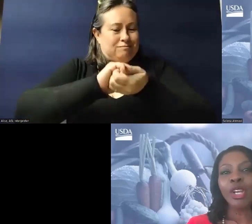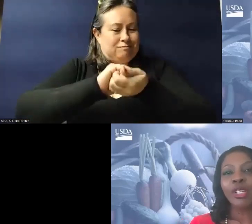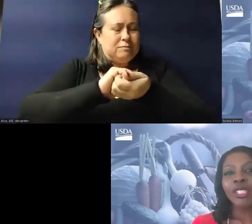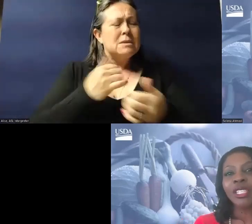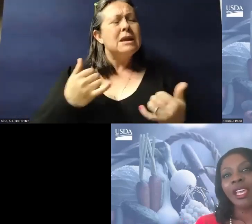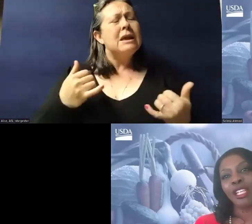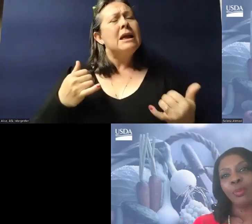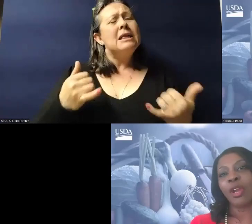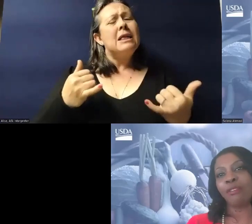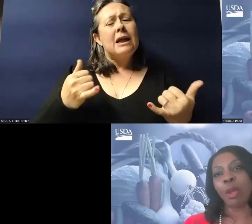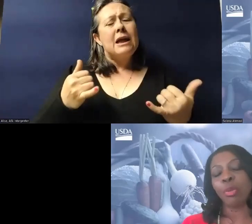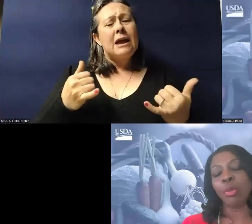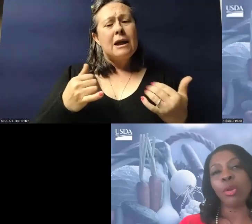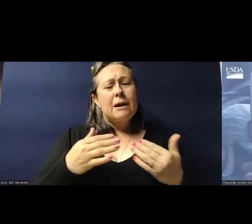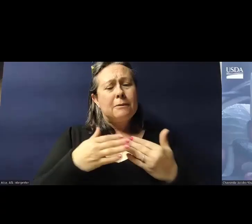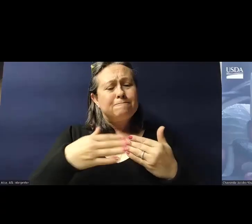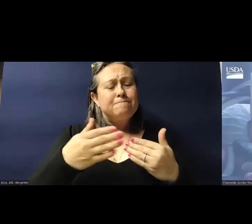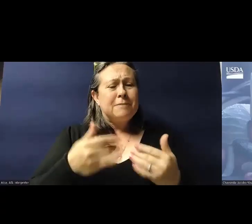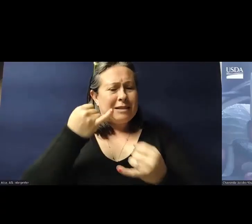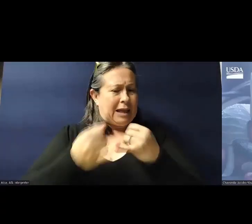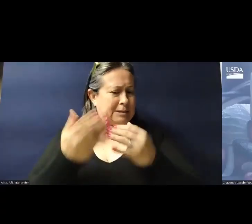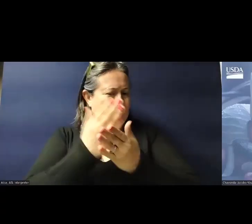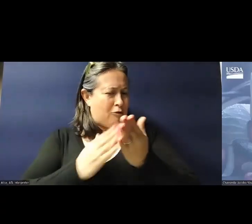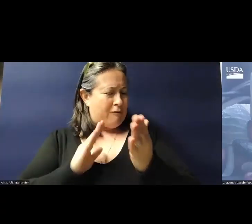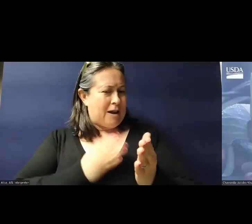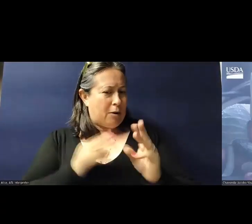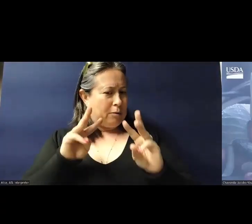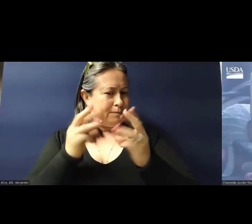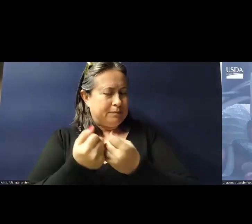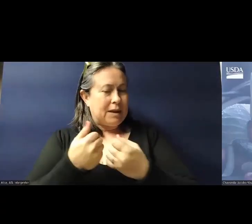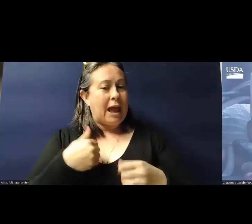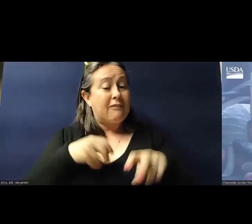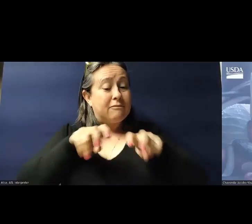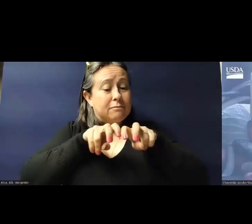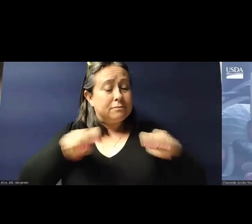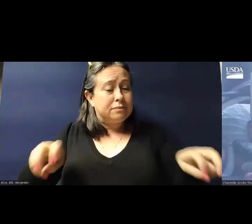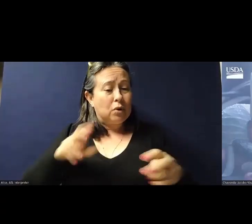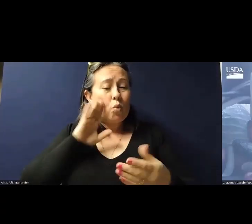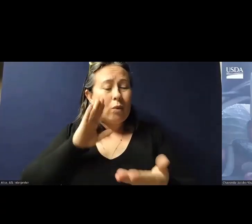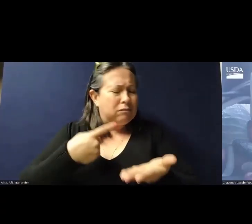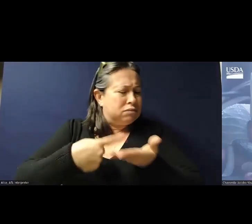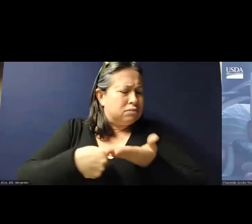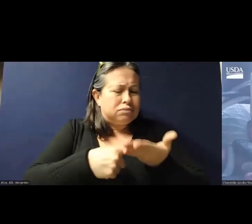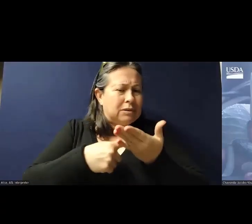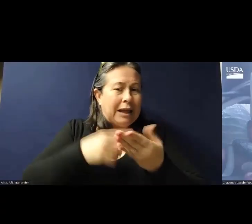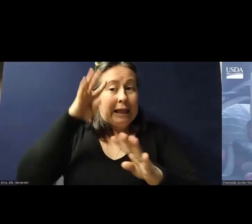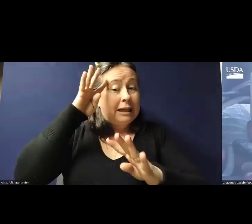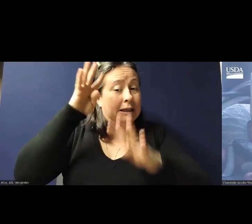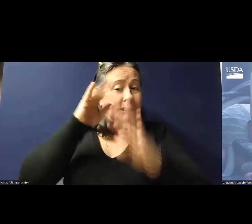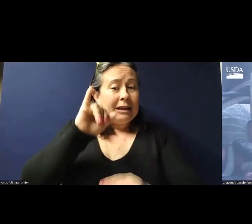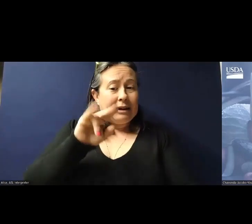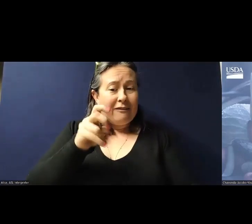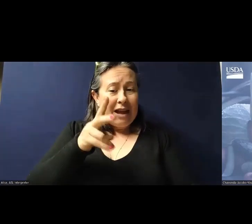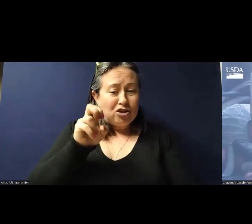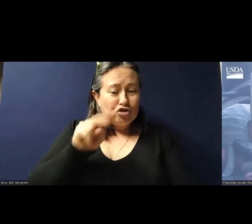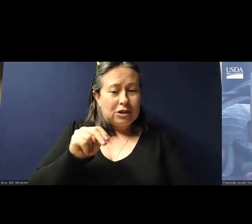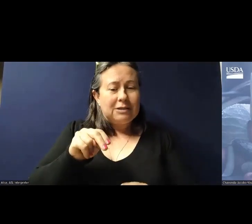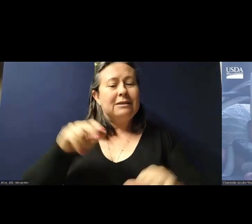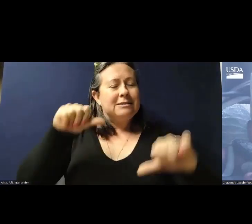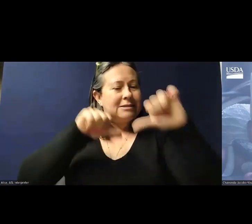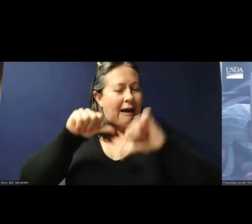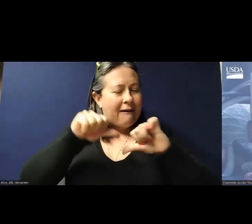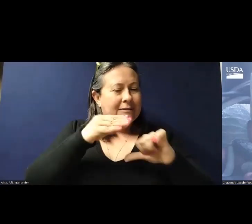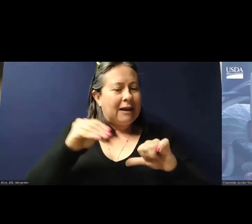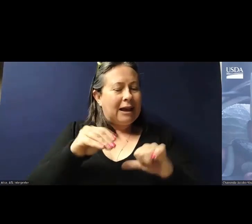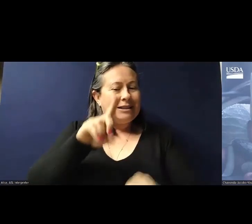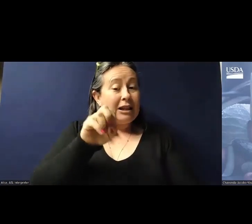now turn to the last part of our program, which features a panel of experts who will discuss innovation, science, and delivery with an